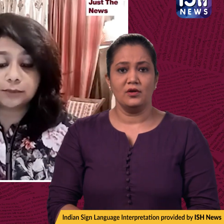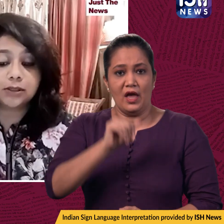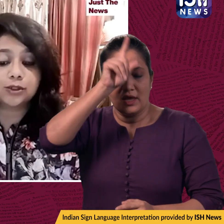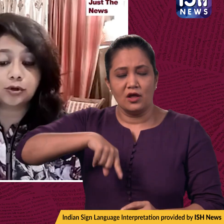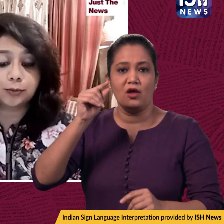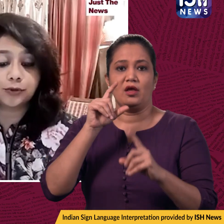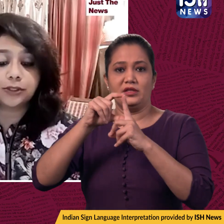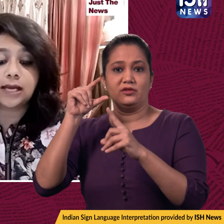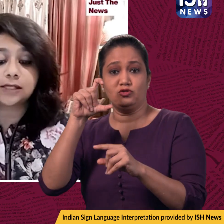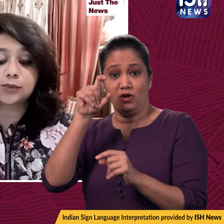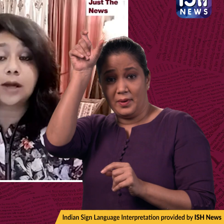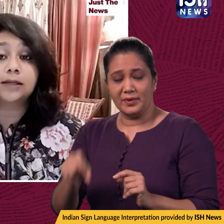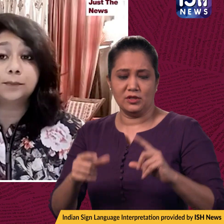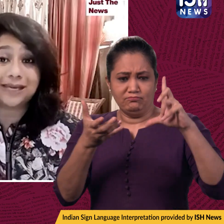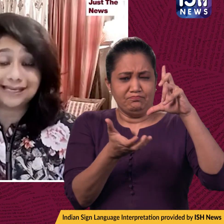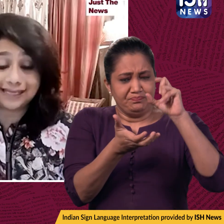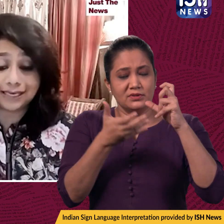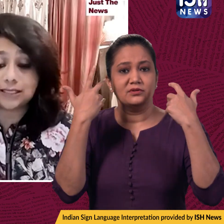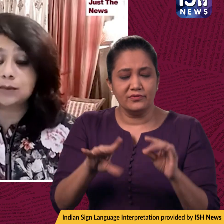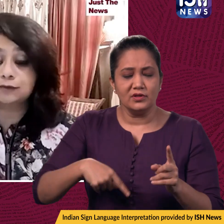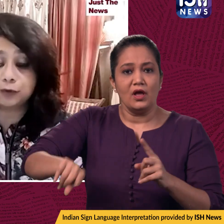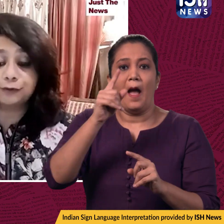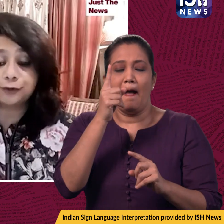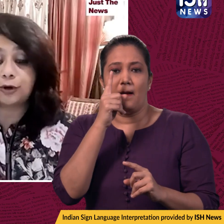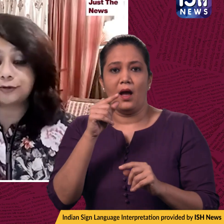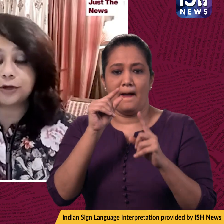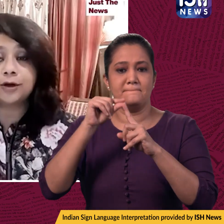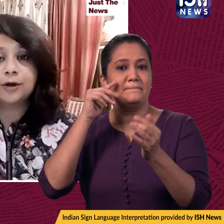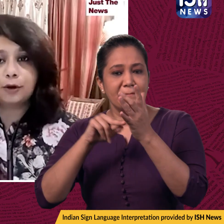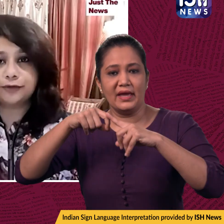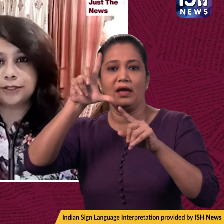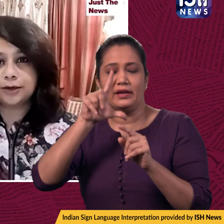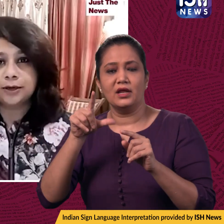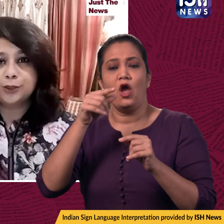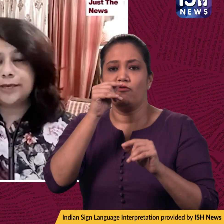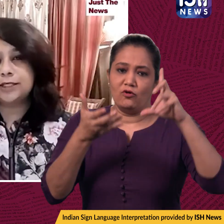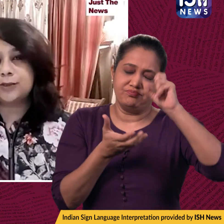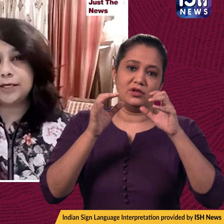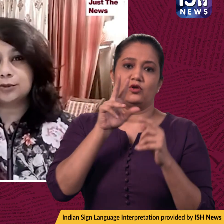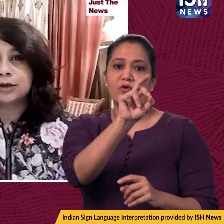photographer Devdatta Chakraborty has won the Pink Lady Food Photographer of